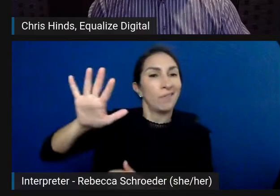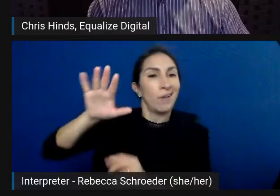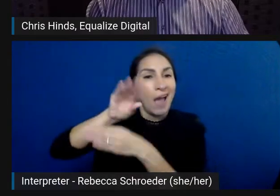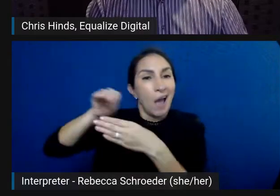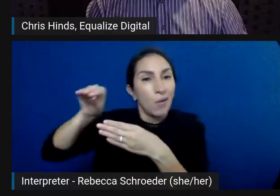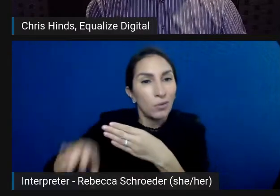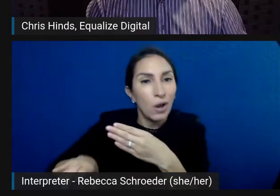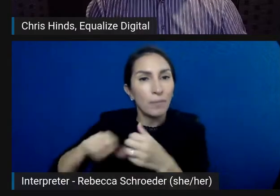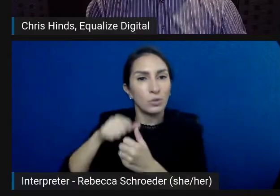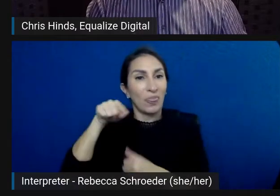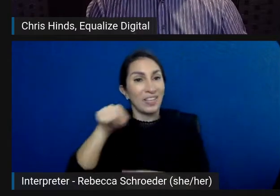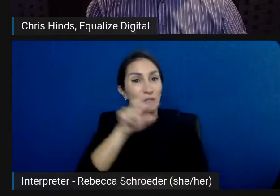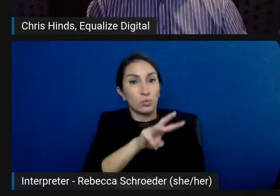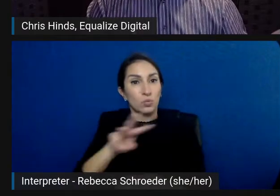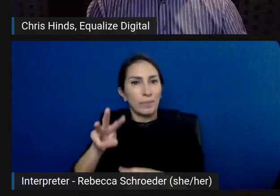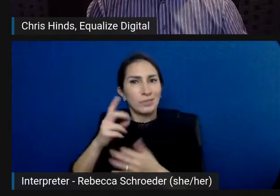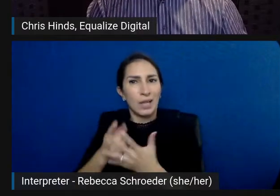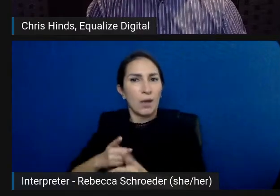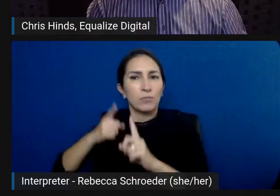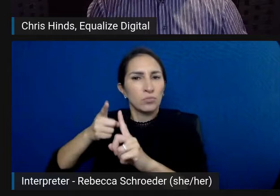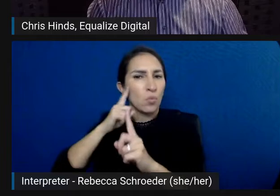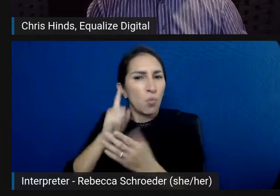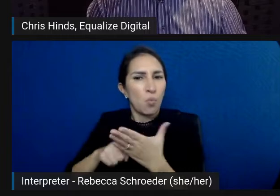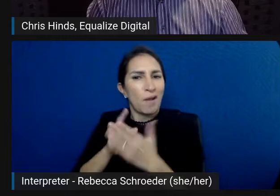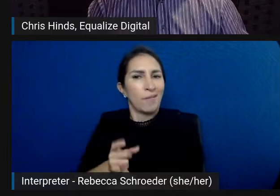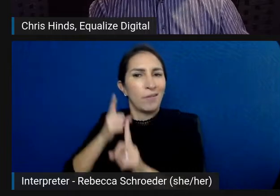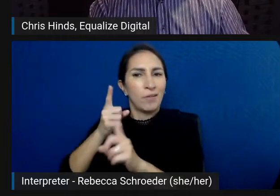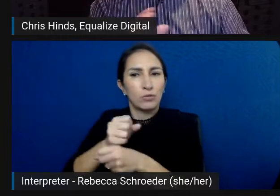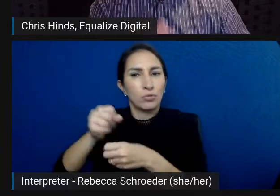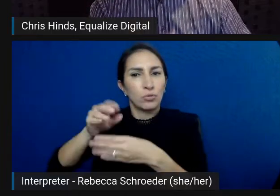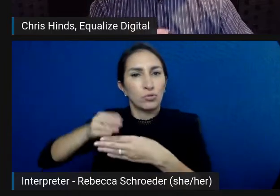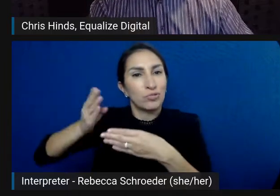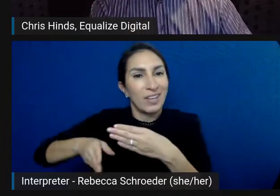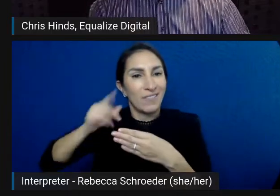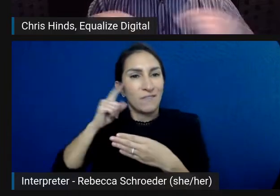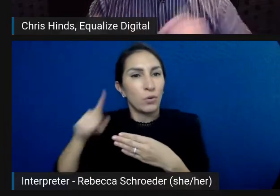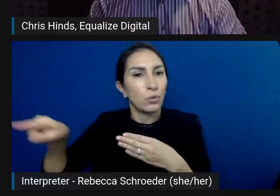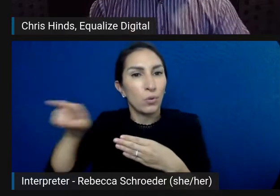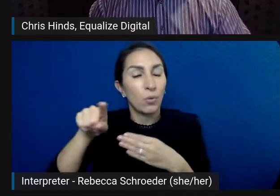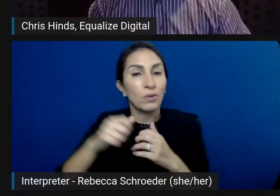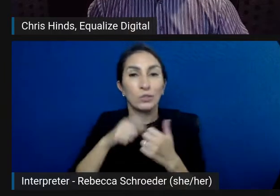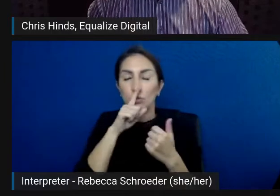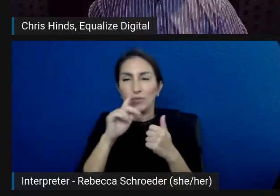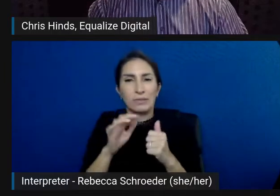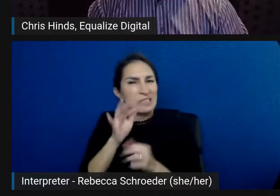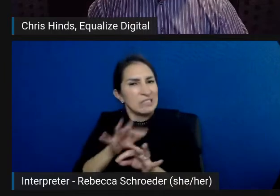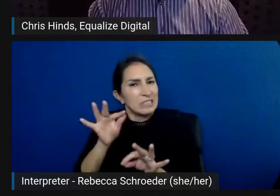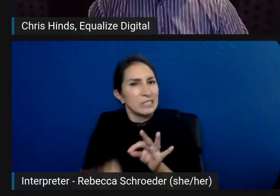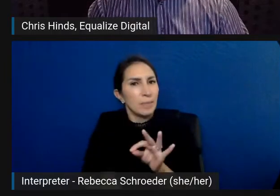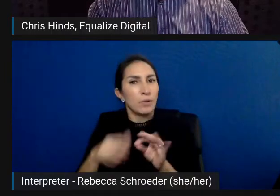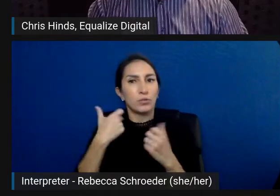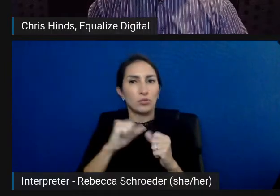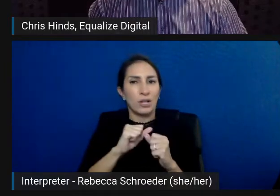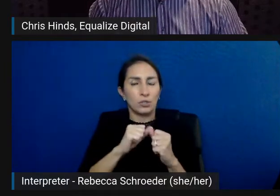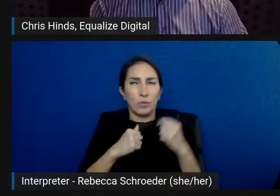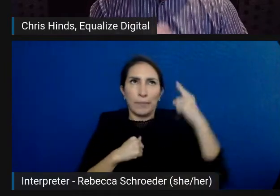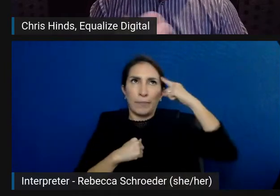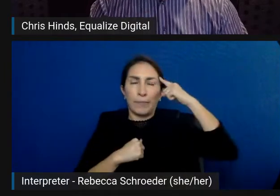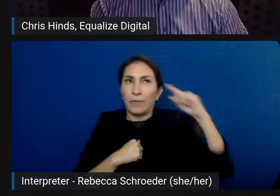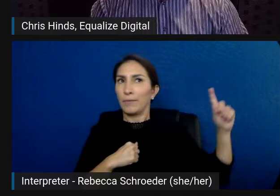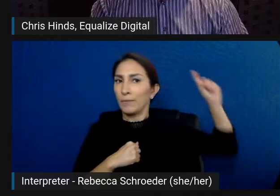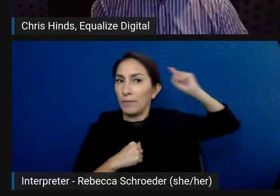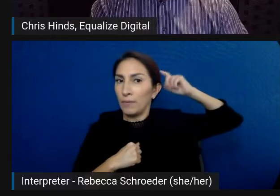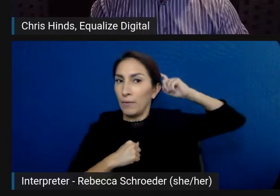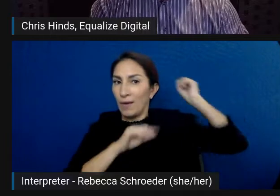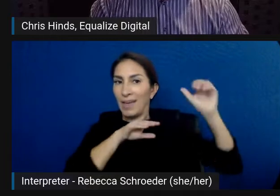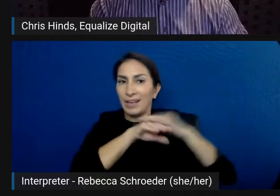you? And it is very simple, typically, to find some way to tie accessibility into what their actual stated goals are in their